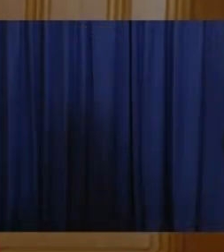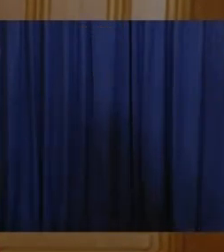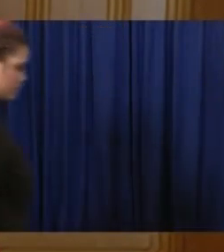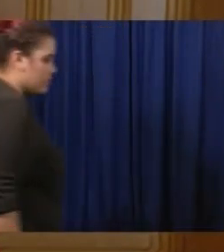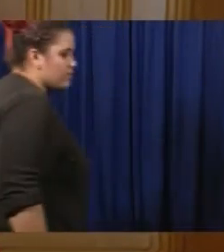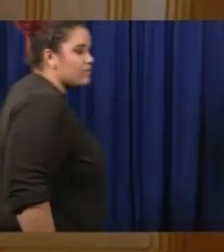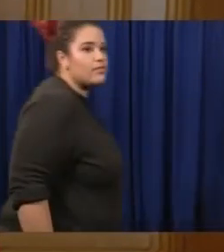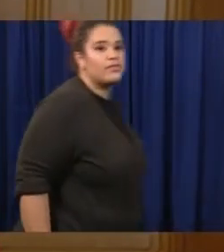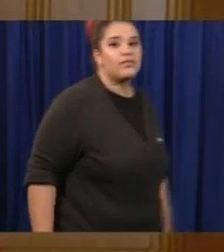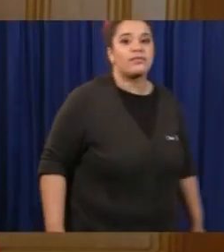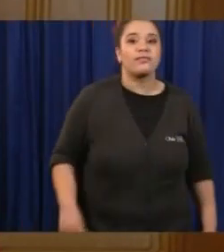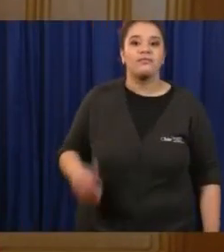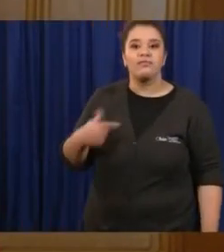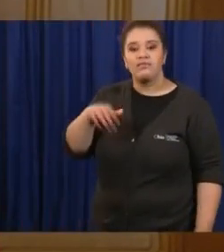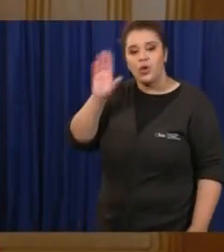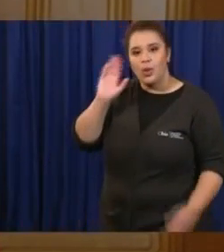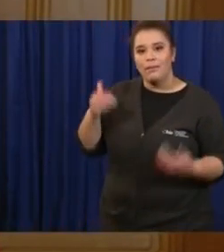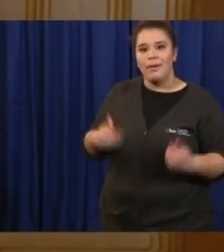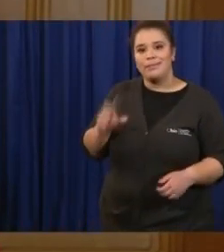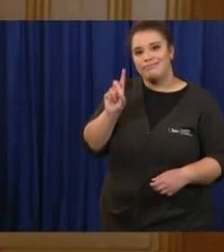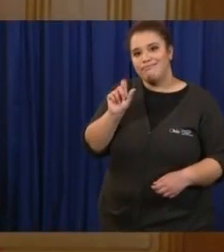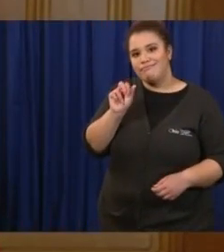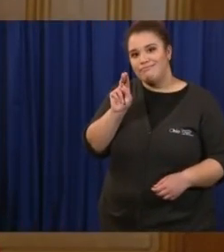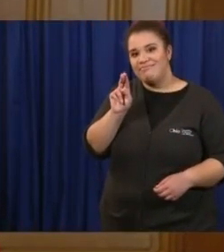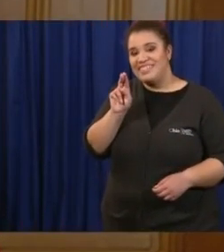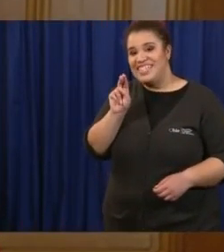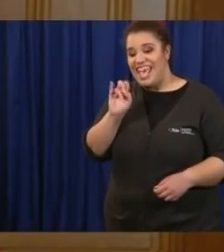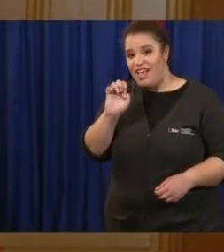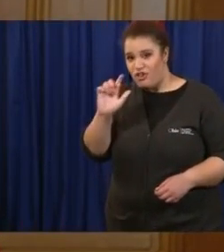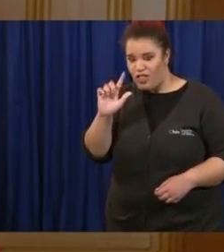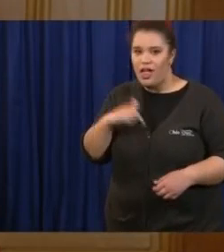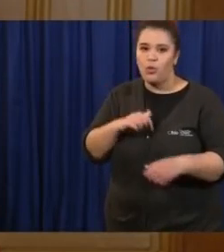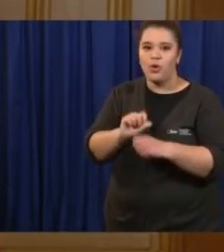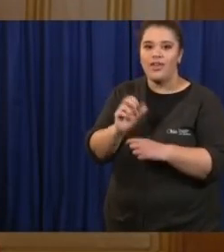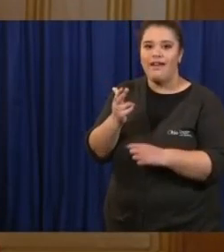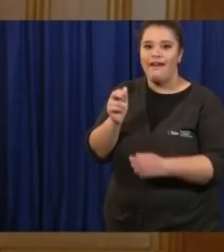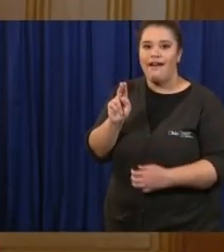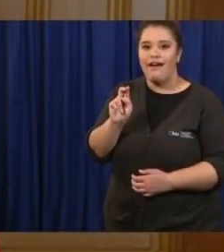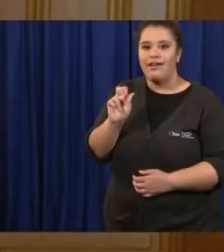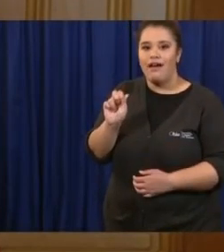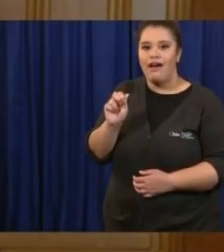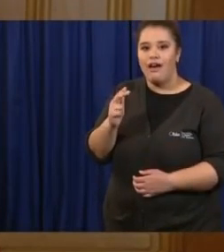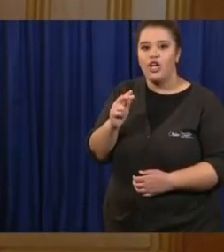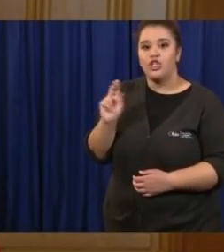This is Danny Eldridge with Hannah News Service. My question's for Governor DeWine.